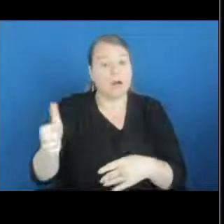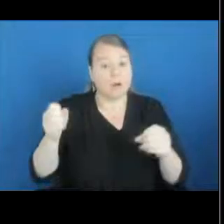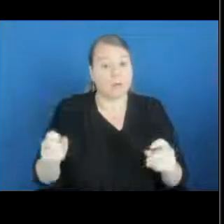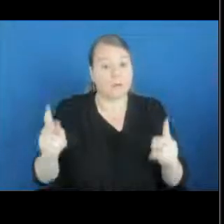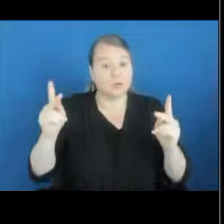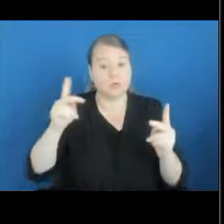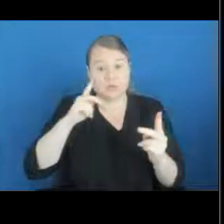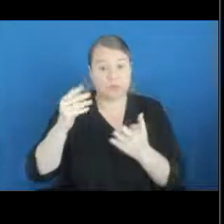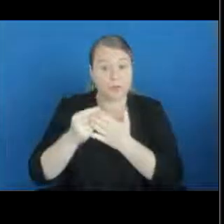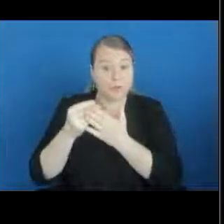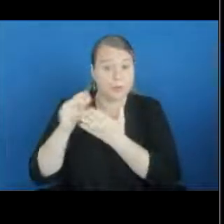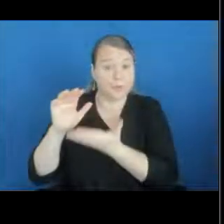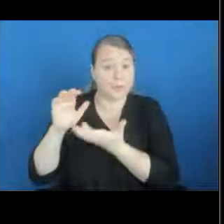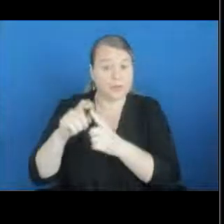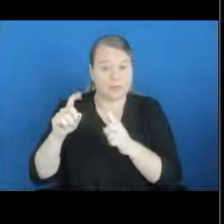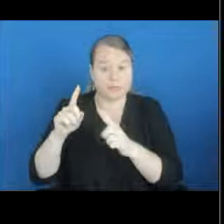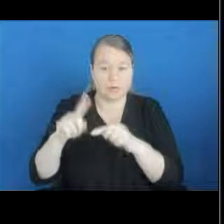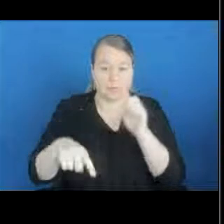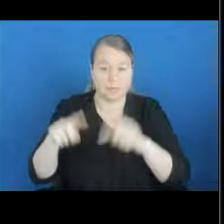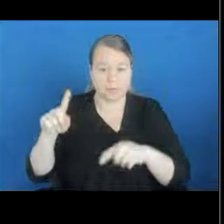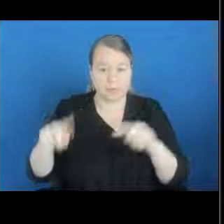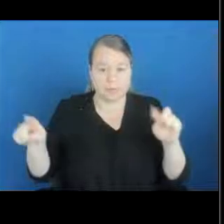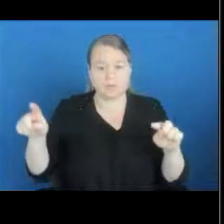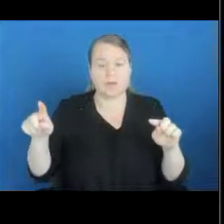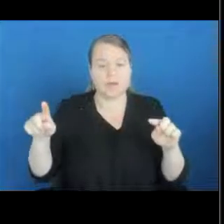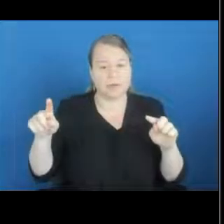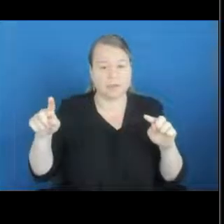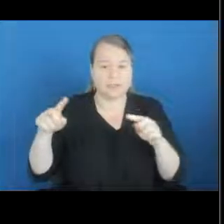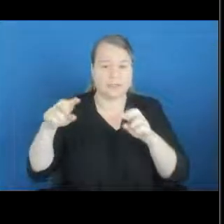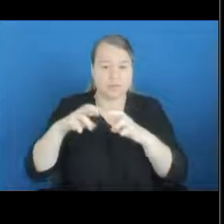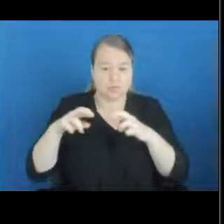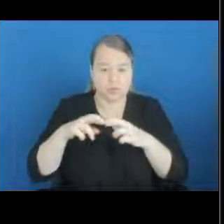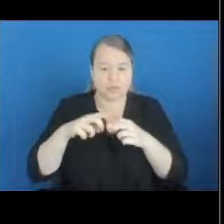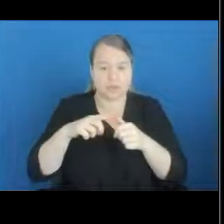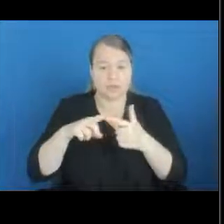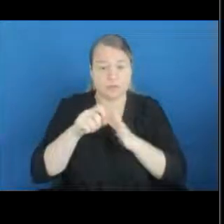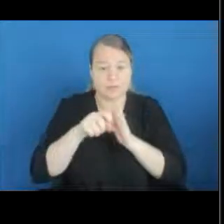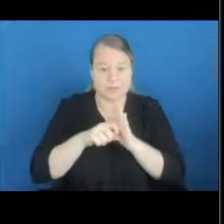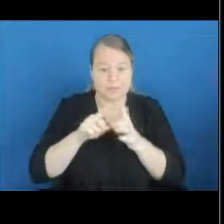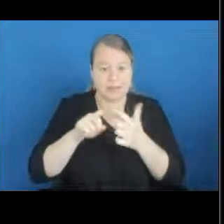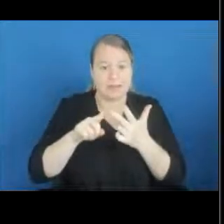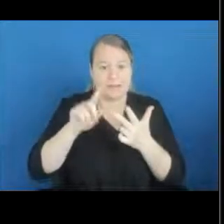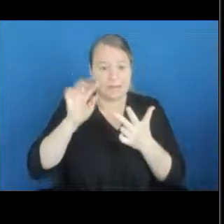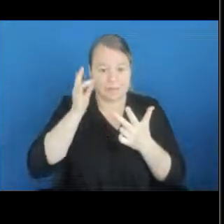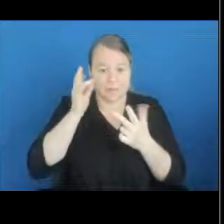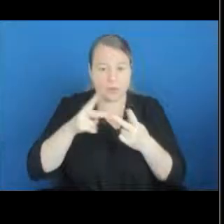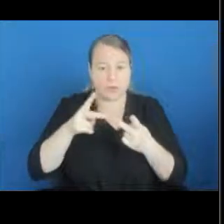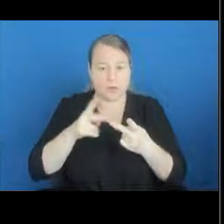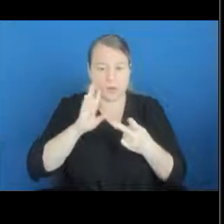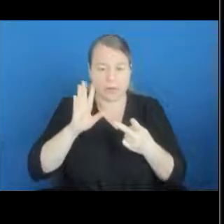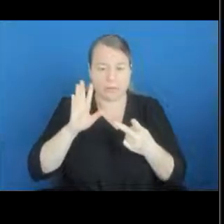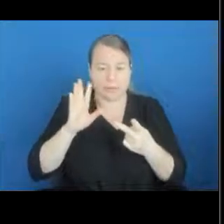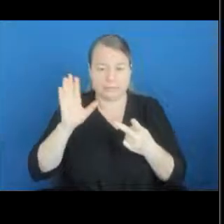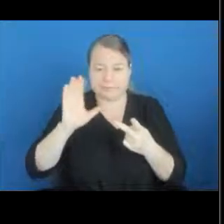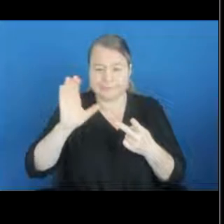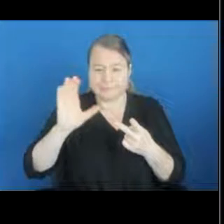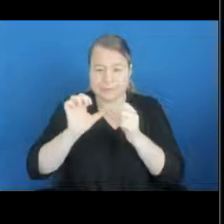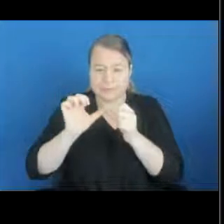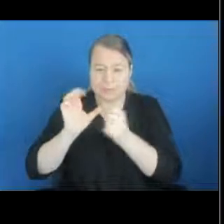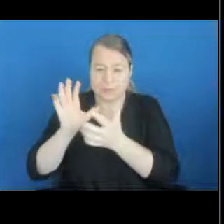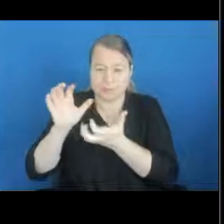funding from various regional, state, and federal sources. So we'll continue to look for funding in all of